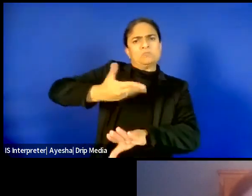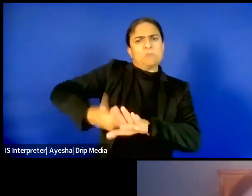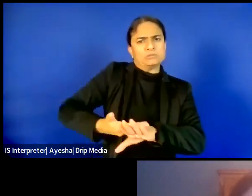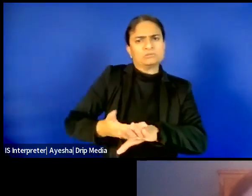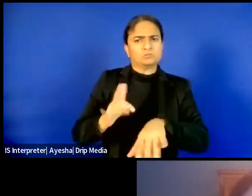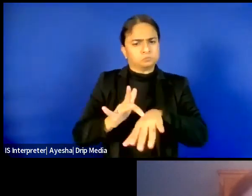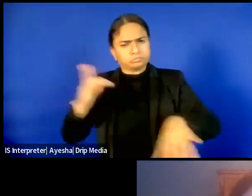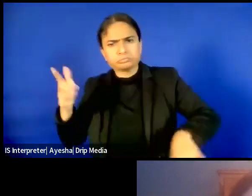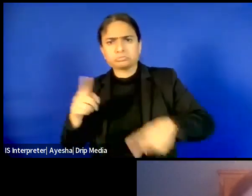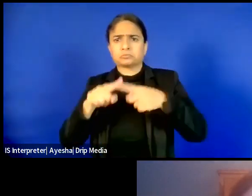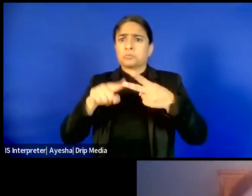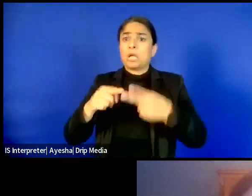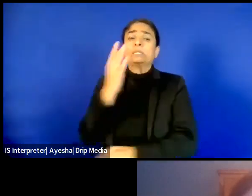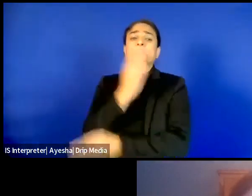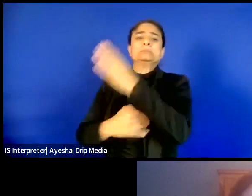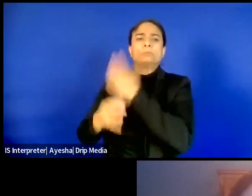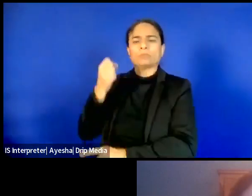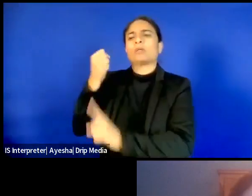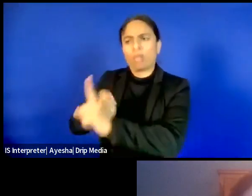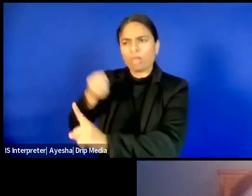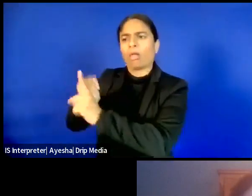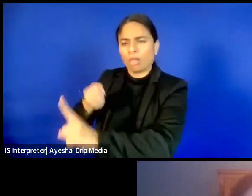health or education.